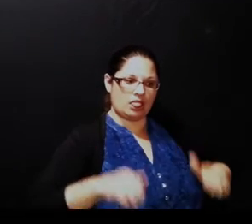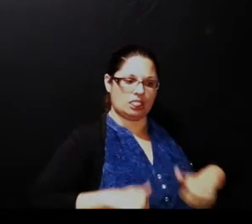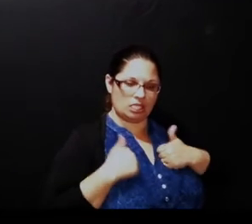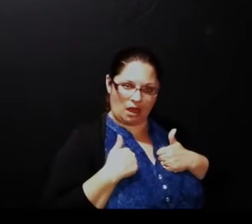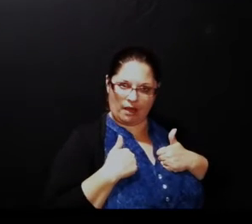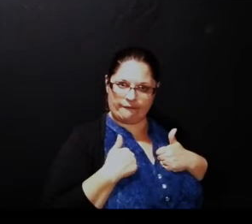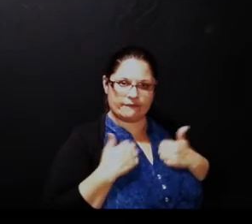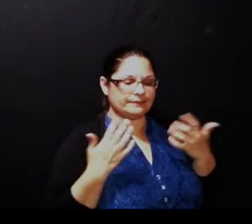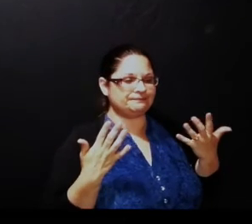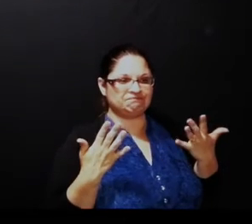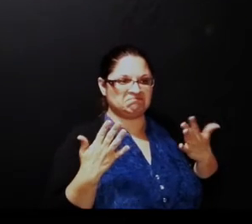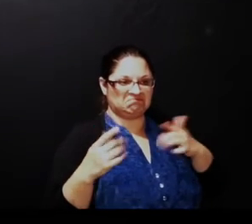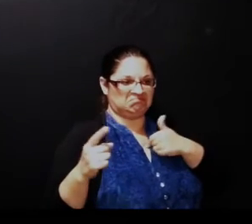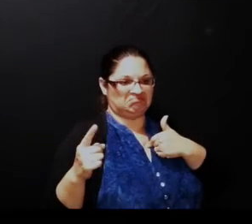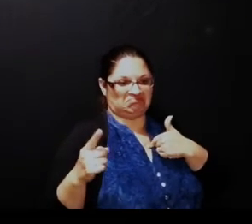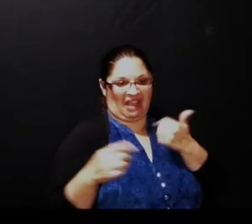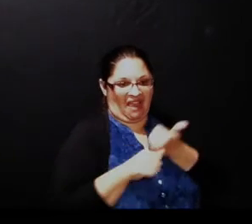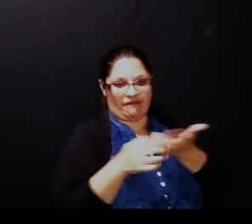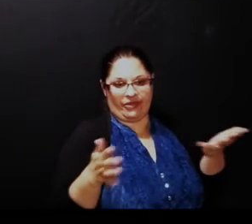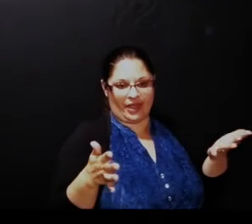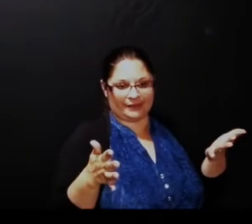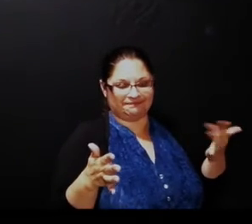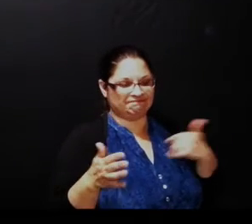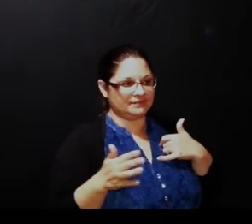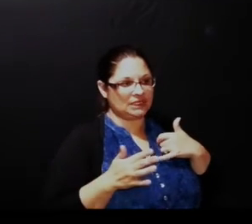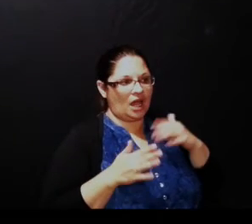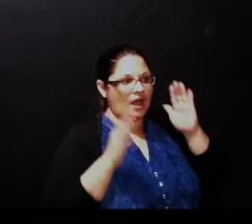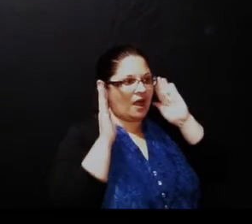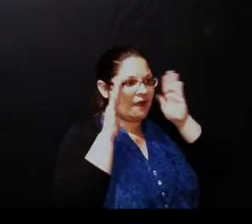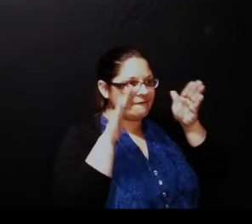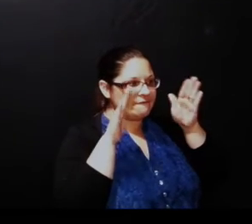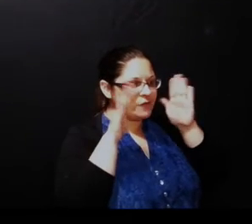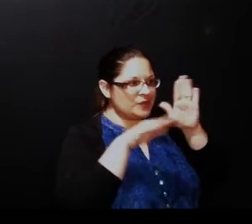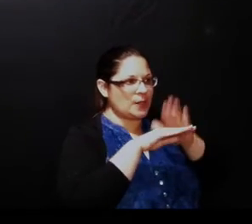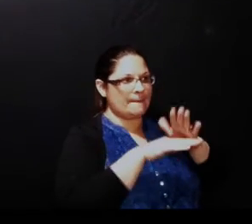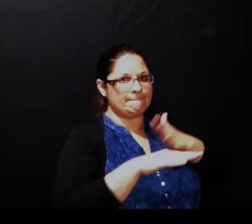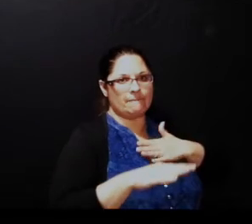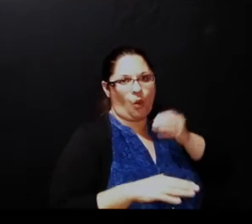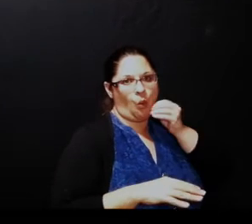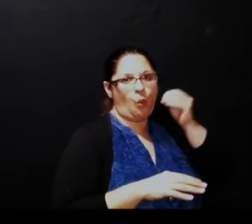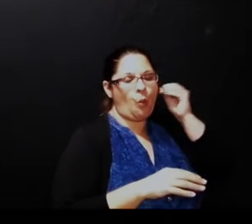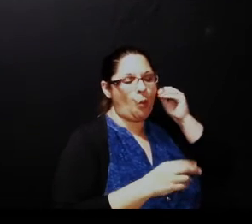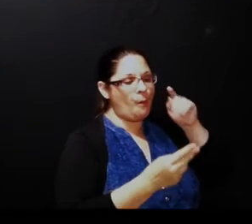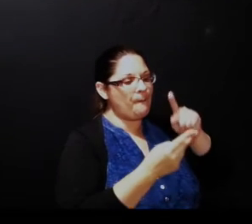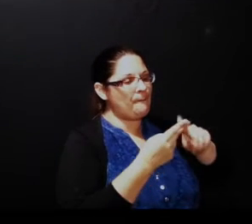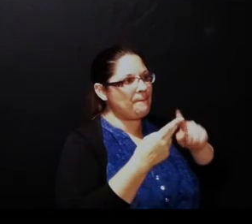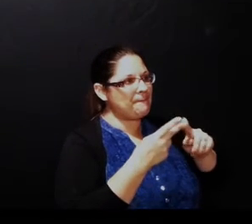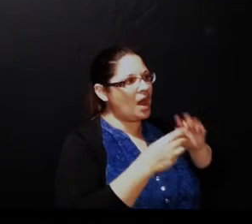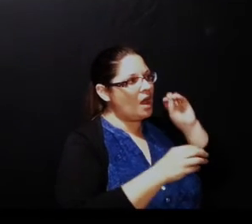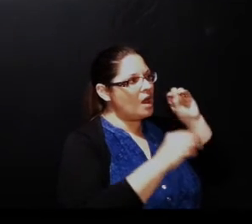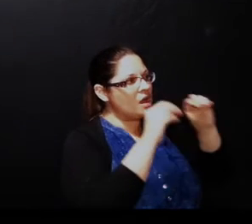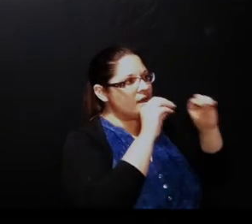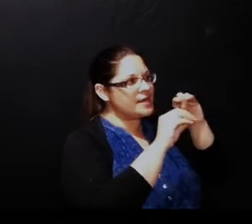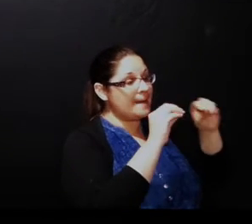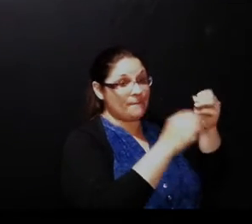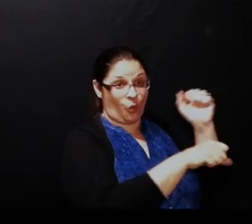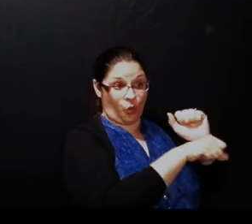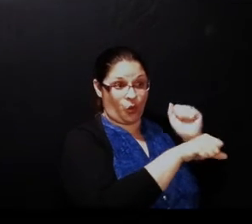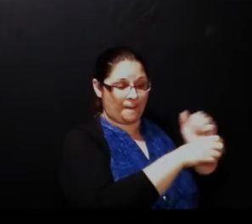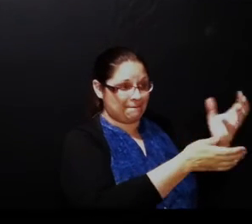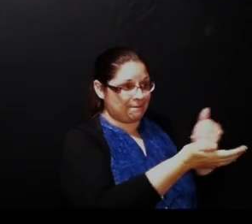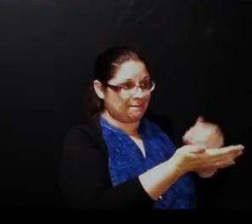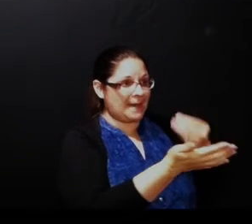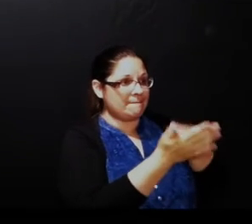me. I'll stockpile all the food I can in my pantry, in my storehouse, so I can take care of